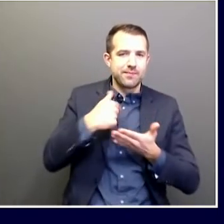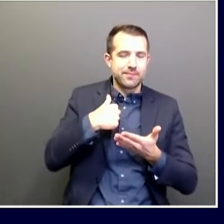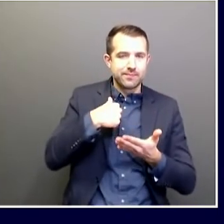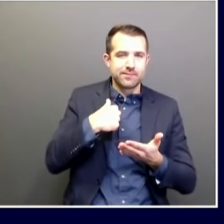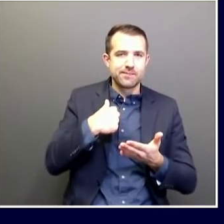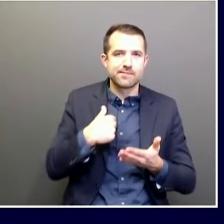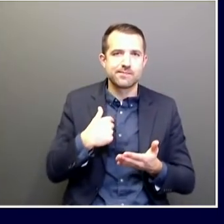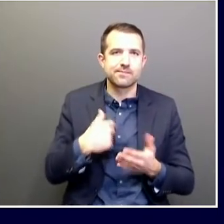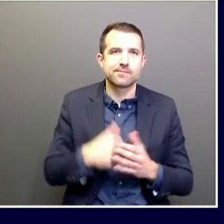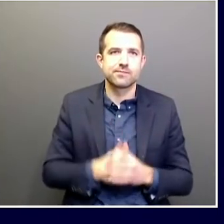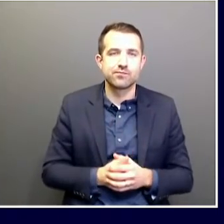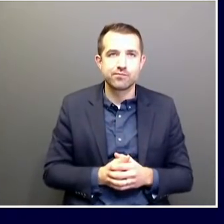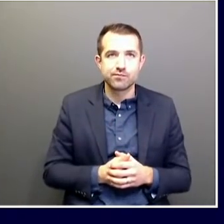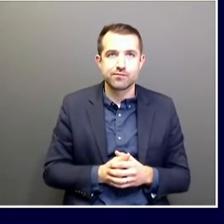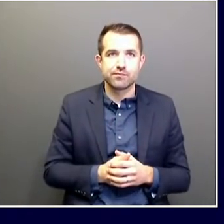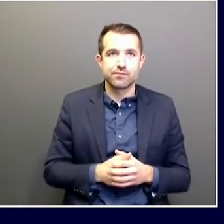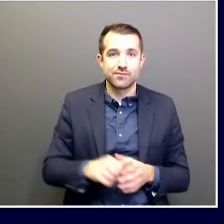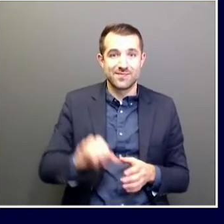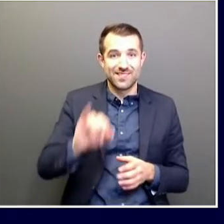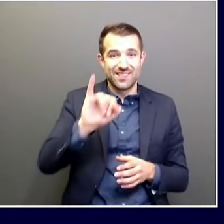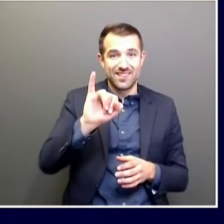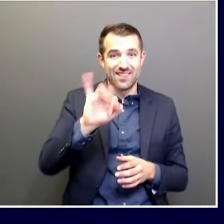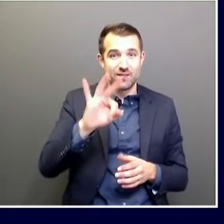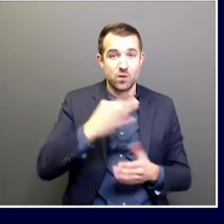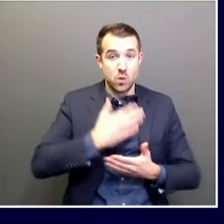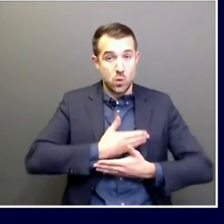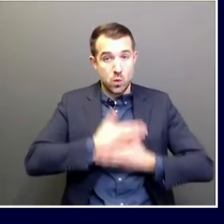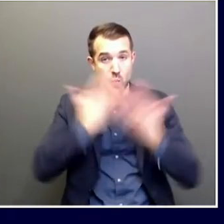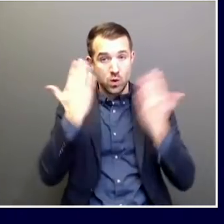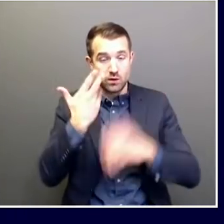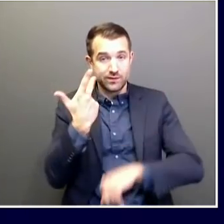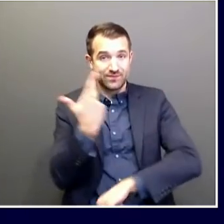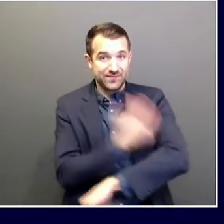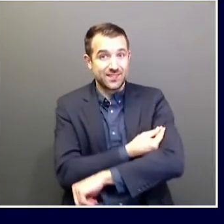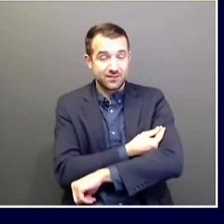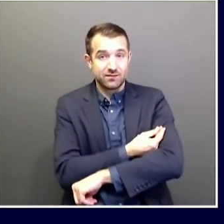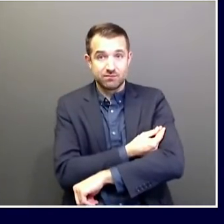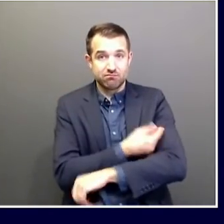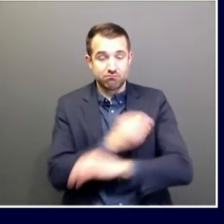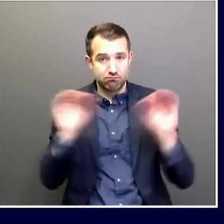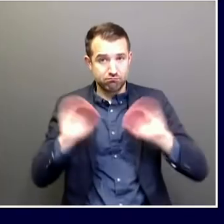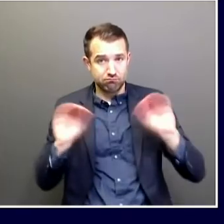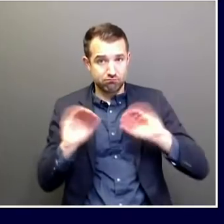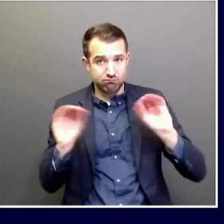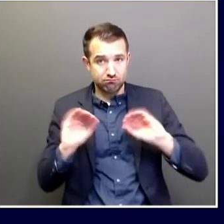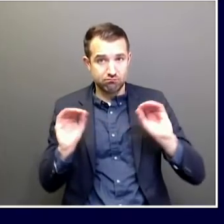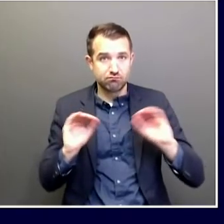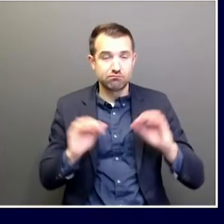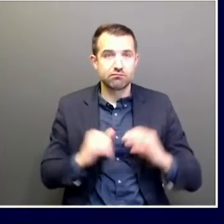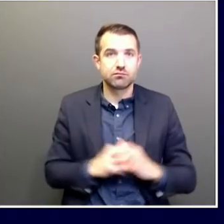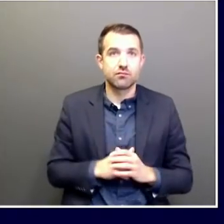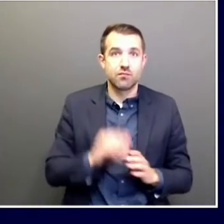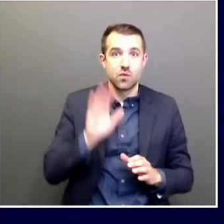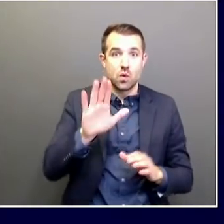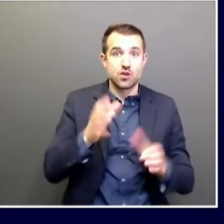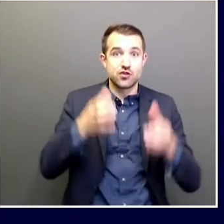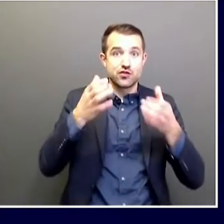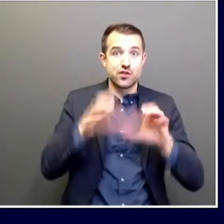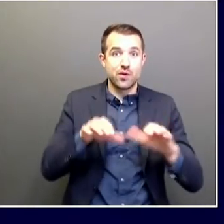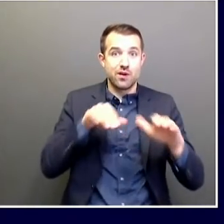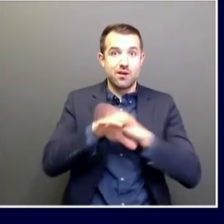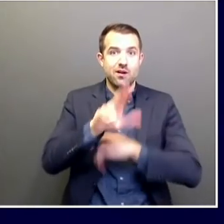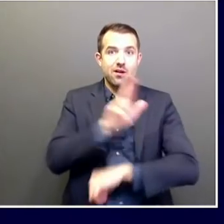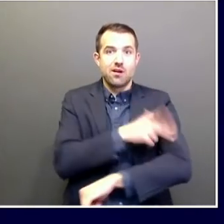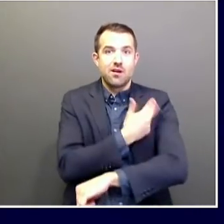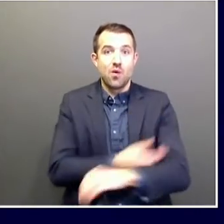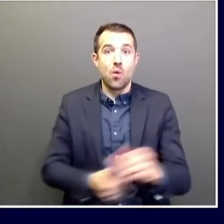is 12 times higher if you are unvaccinated than if you are vaccinated. 12 times higher